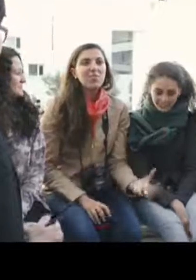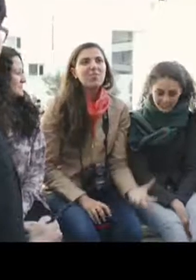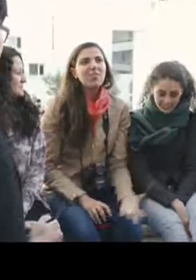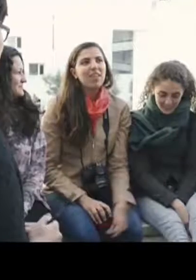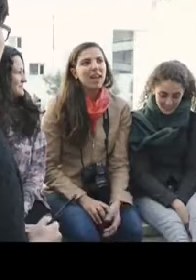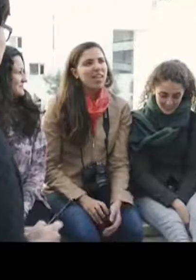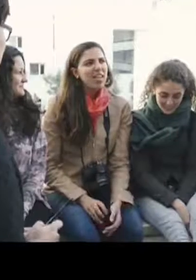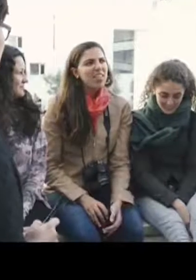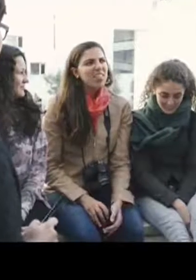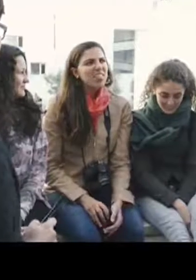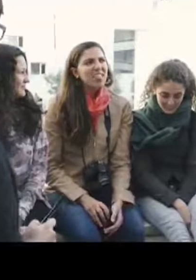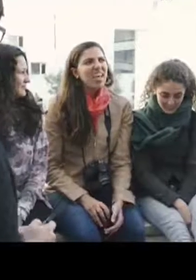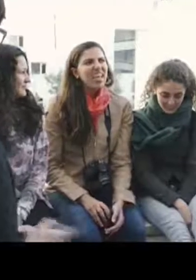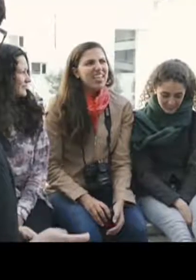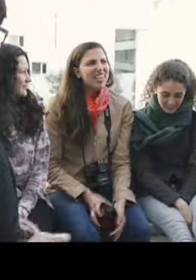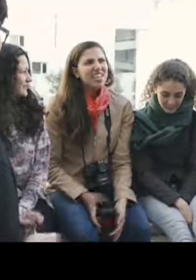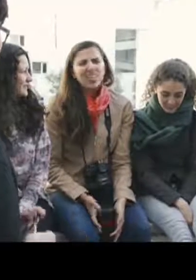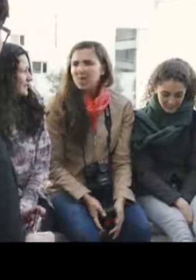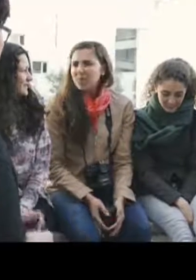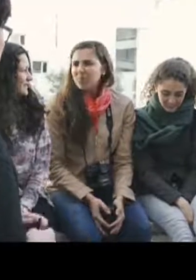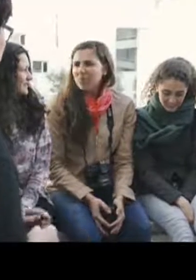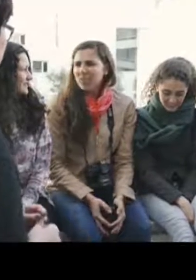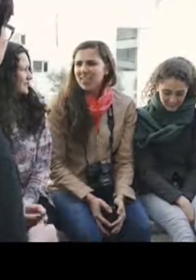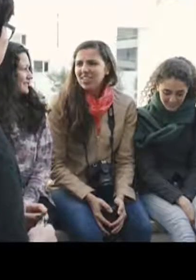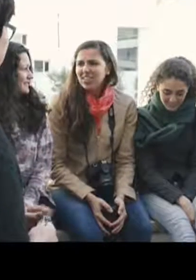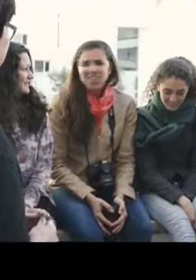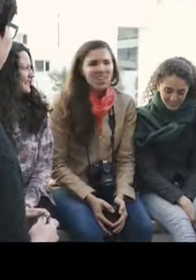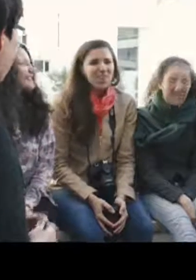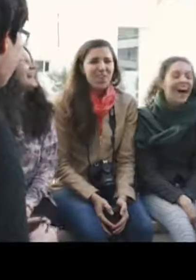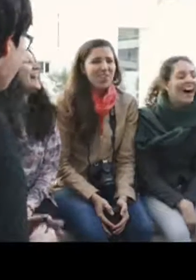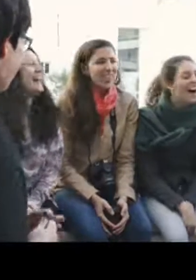Syria, just for a fleeting moment.